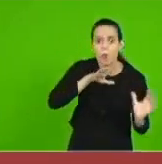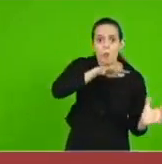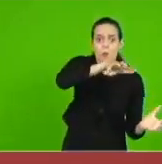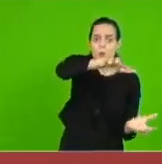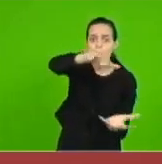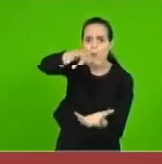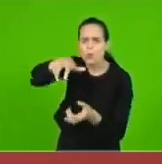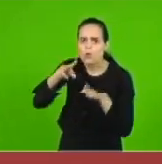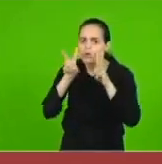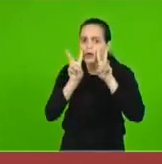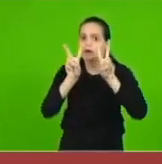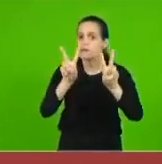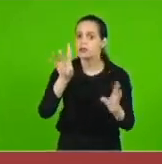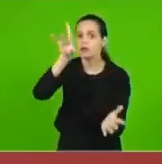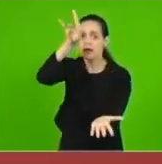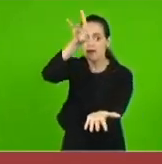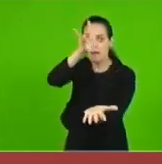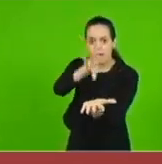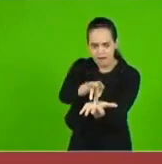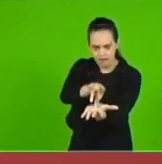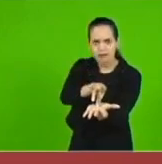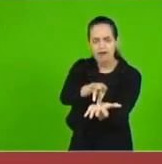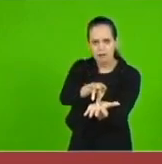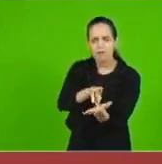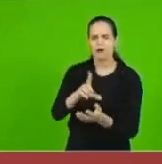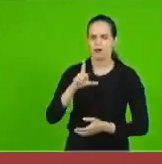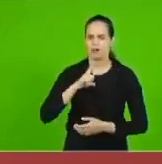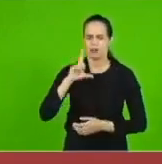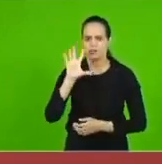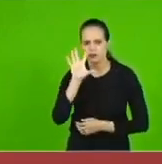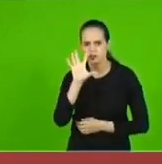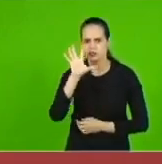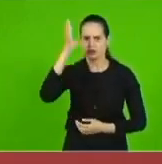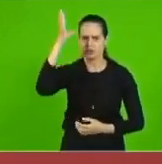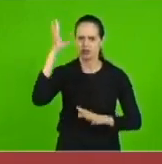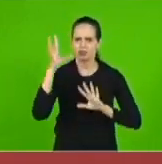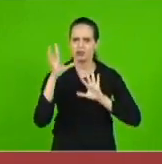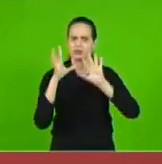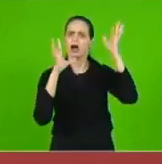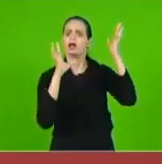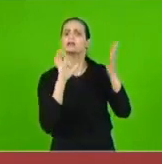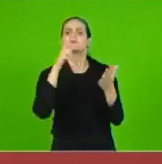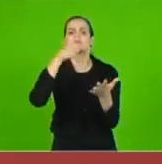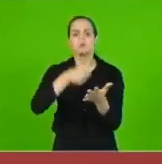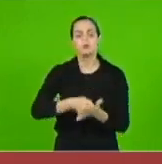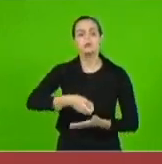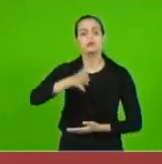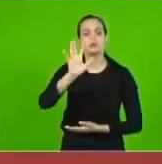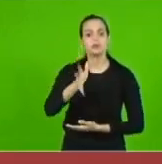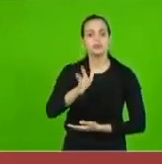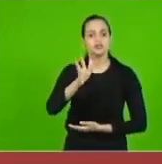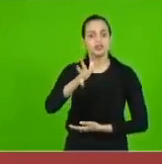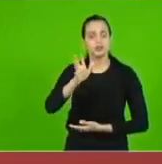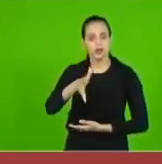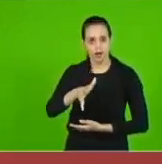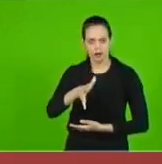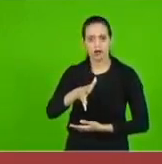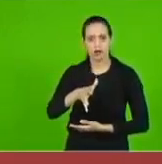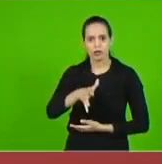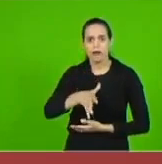signs. Not only Maranatha is seeing, the whole world is seeing signs that are being fulfilled. There are a